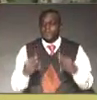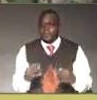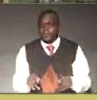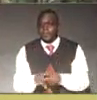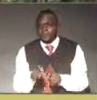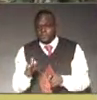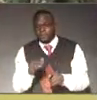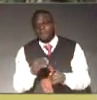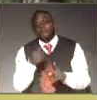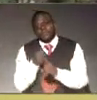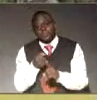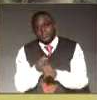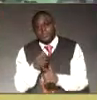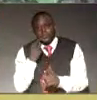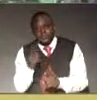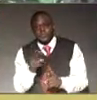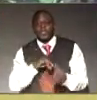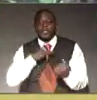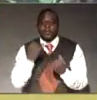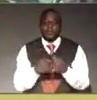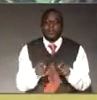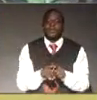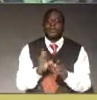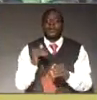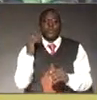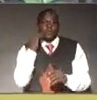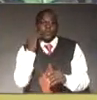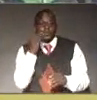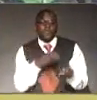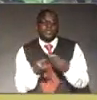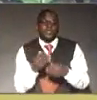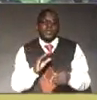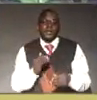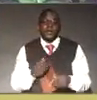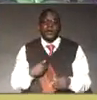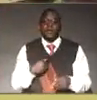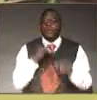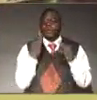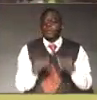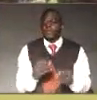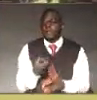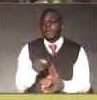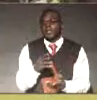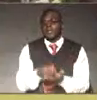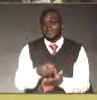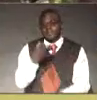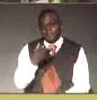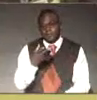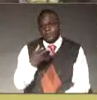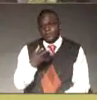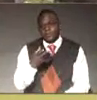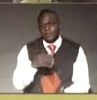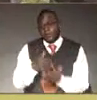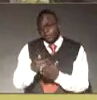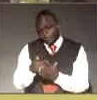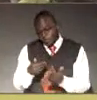to fight unemployment and modern slavery of selling our products without adding value. Prior to